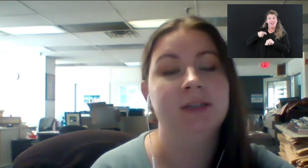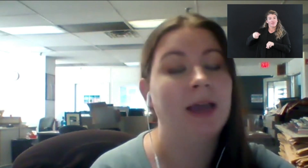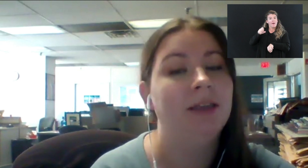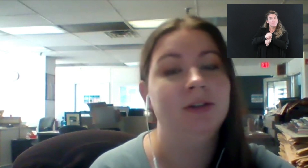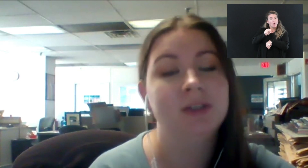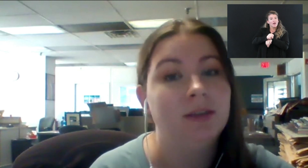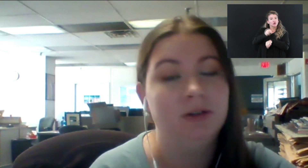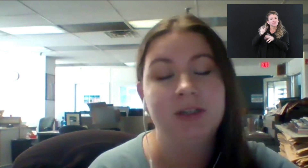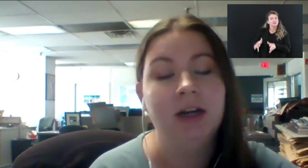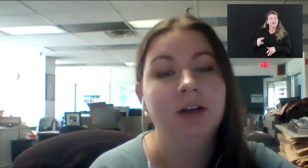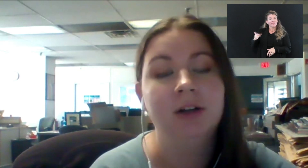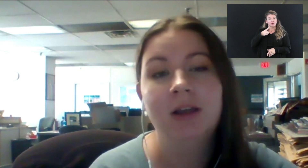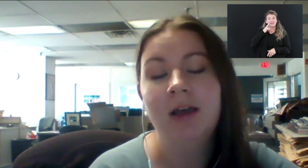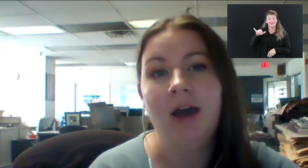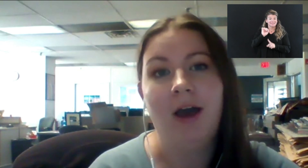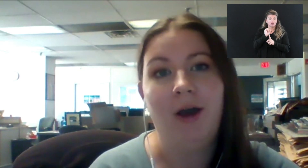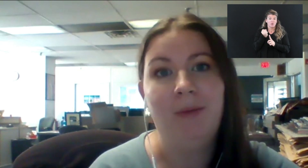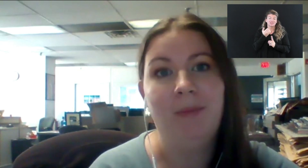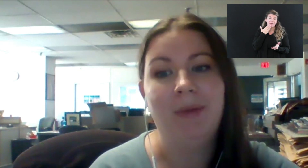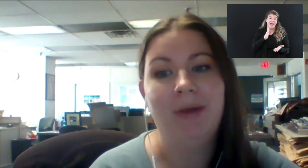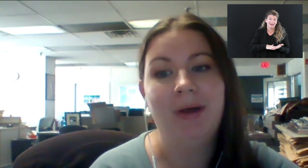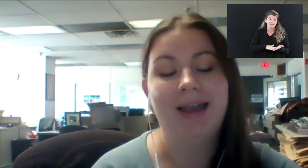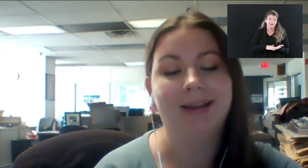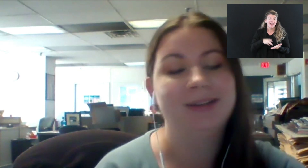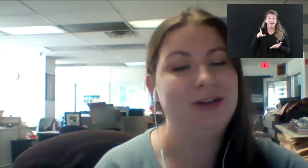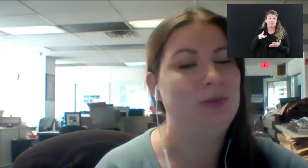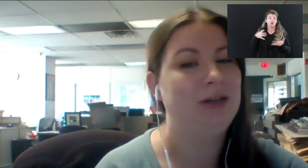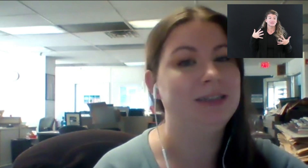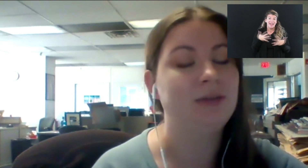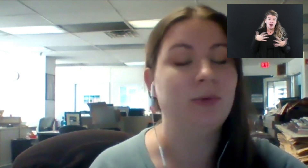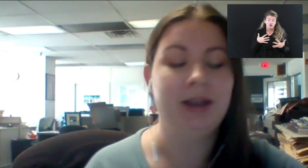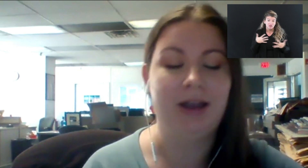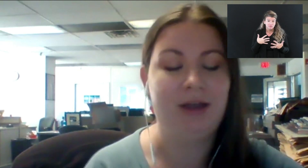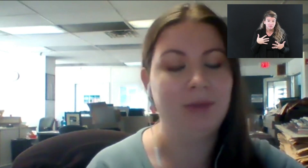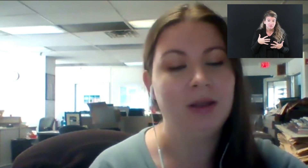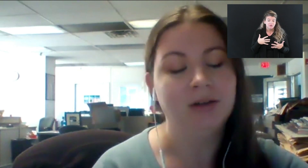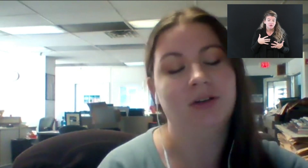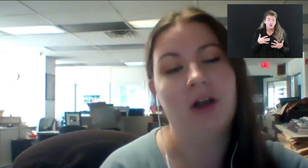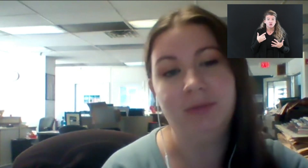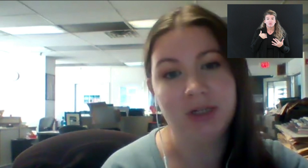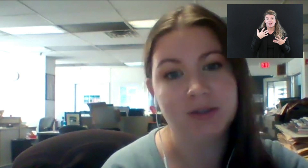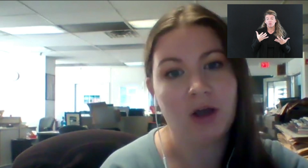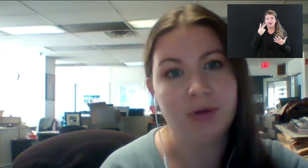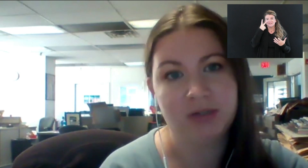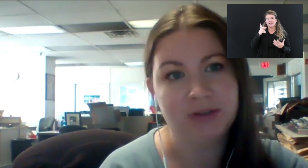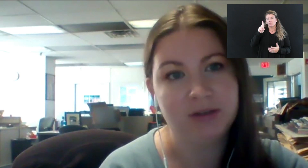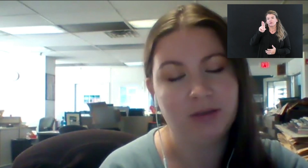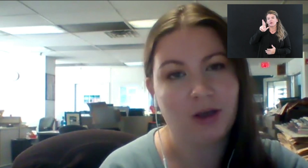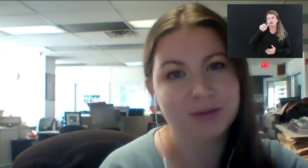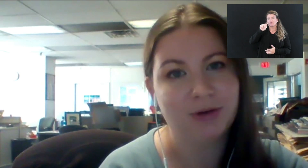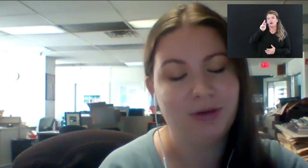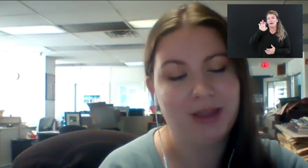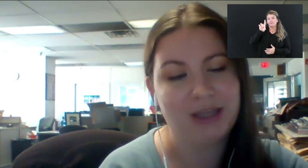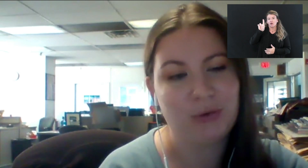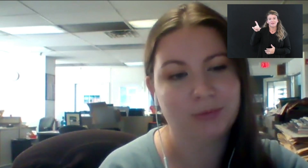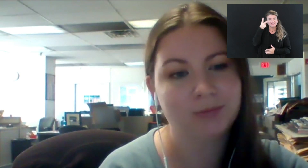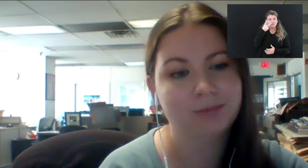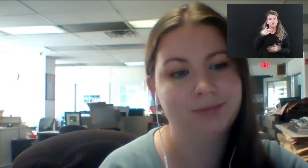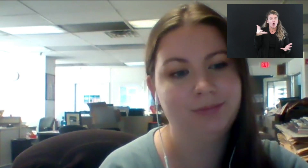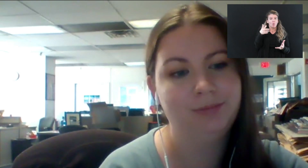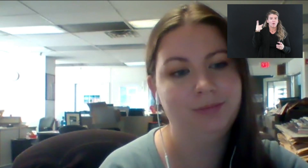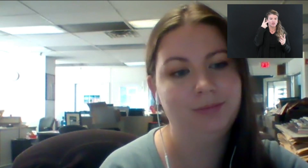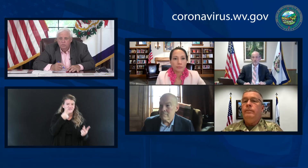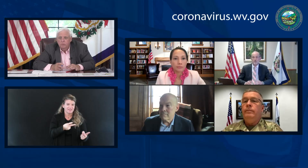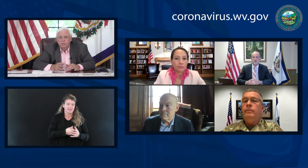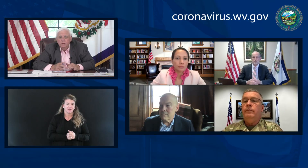situation is bad. They're scared. And so I just wanted to see what Dr. Amjad saw when she visited the hospital. Thank you.